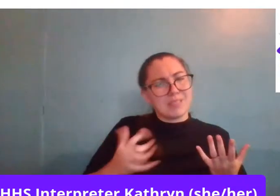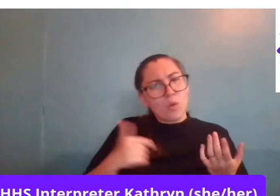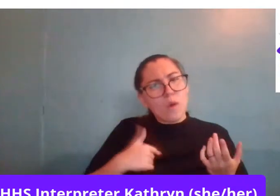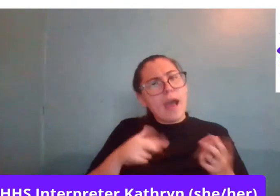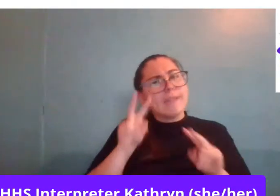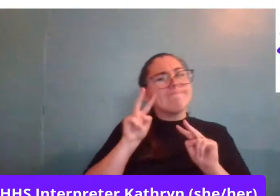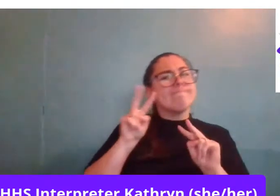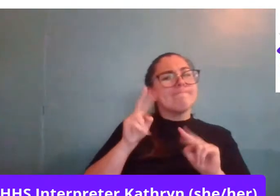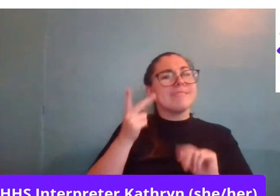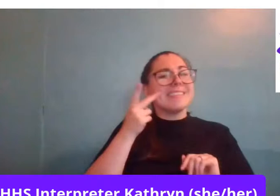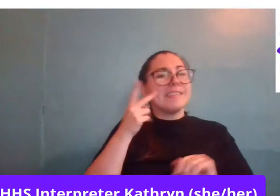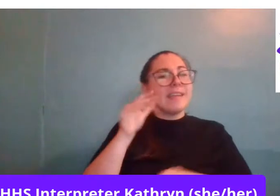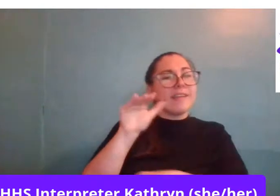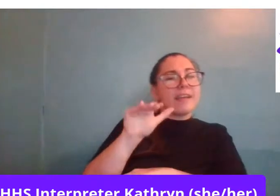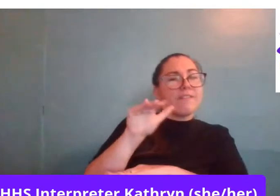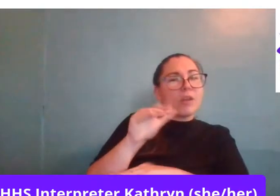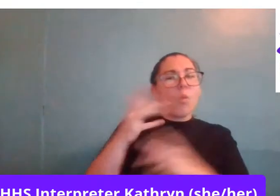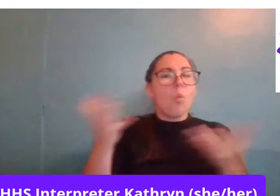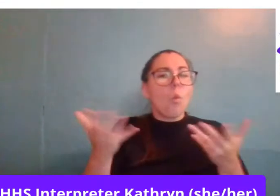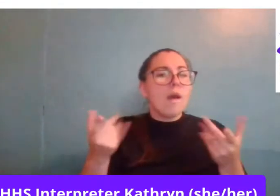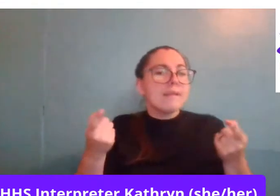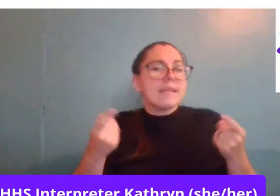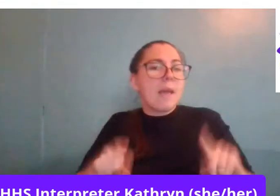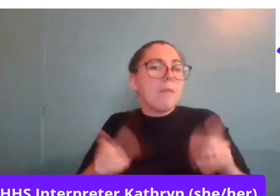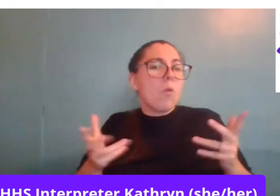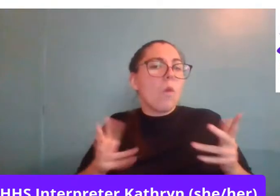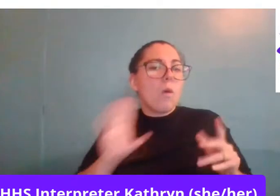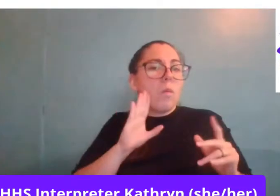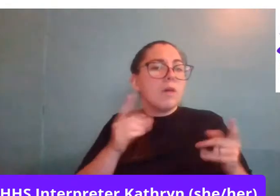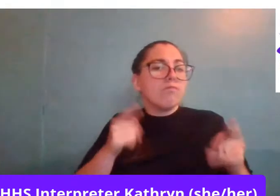evening and what's going to happen and what's going to transpire.